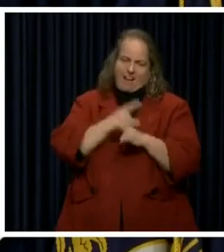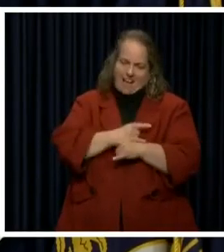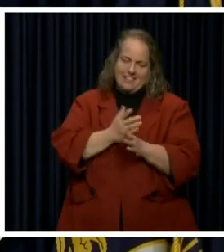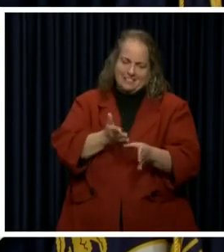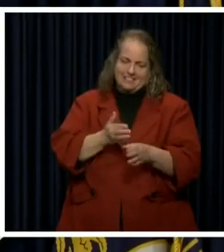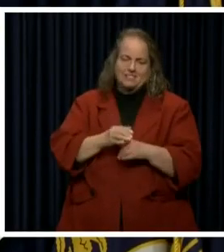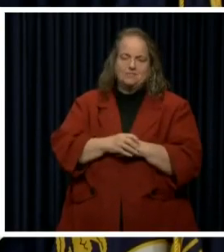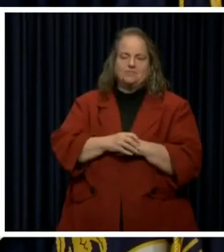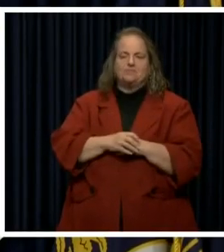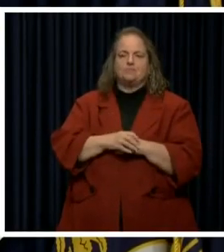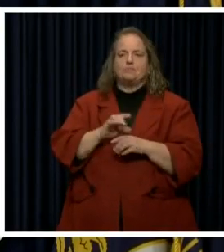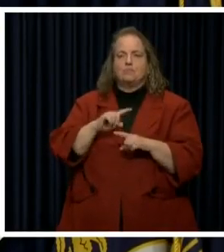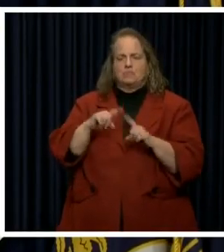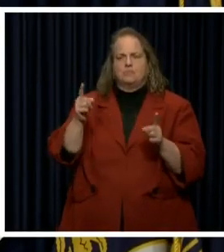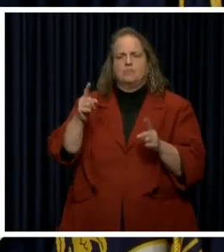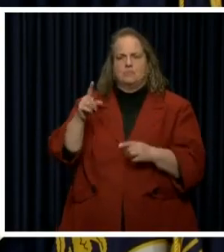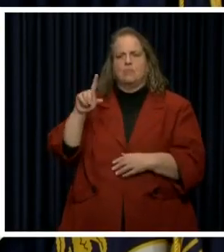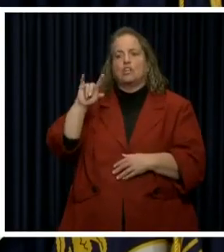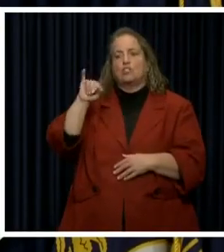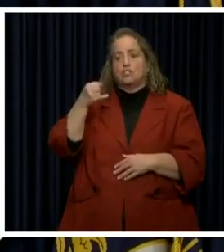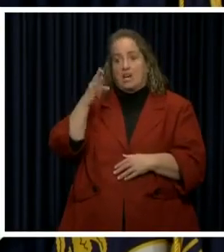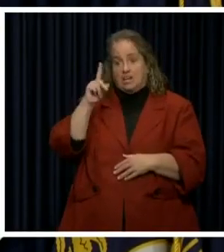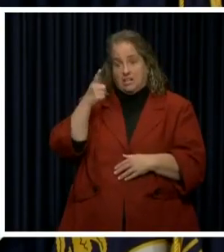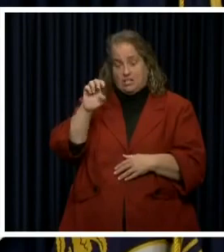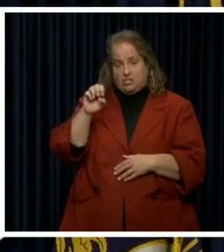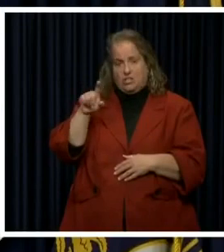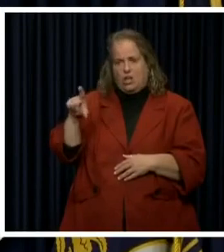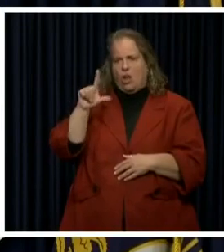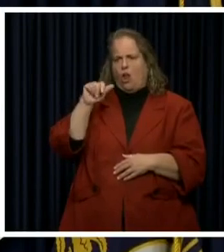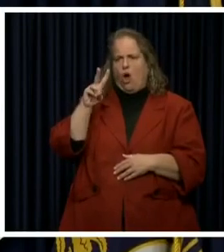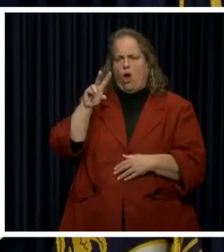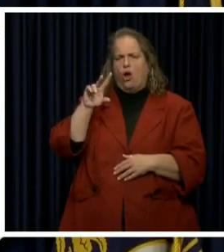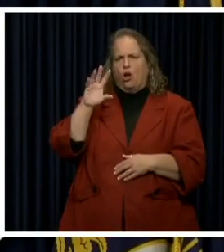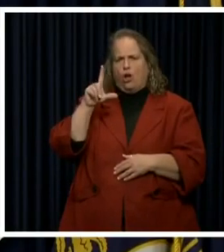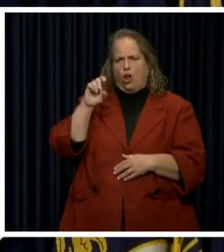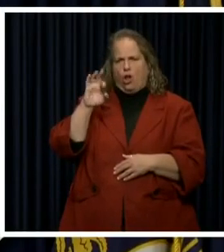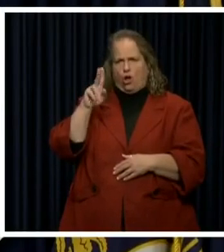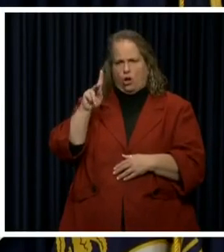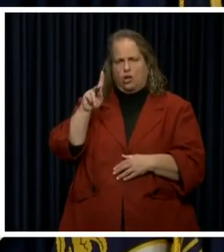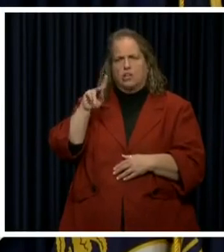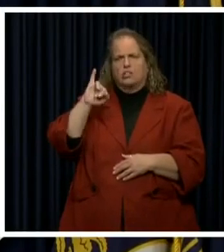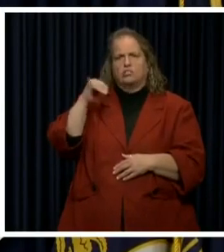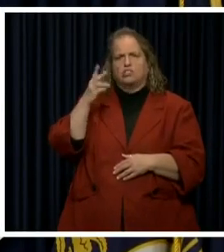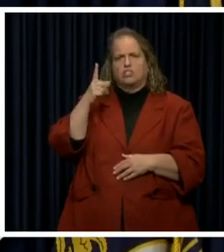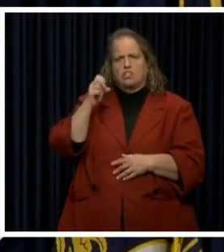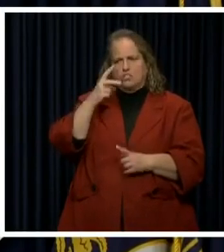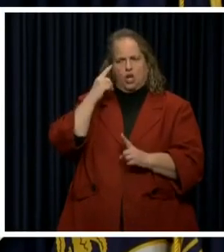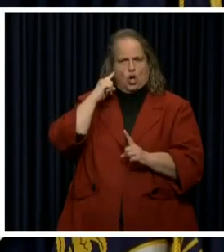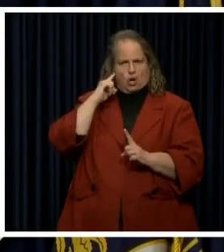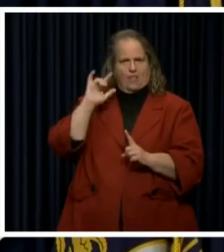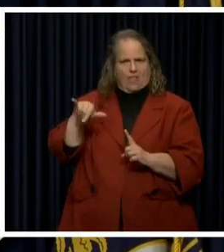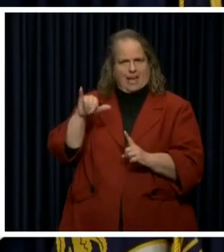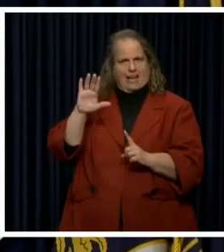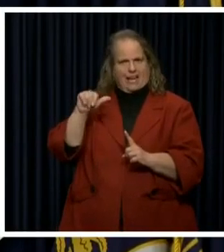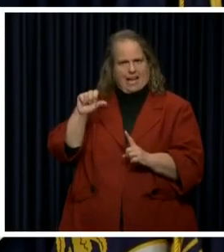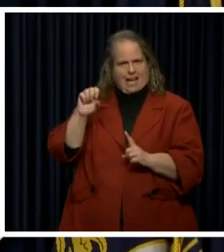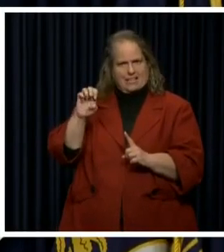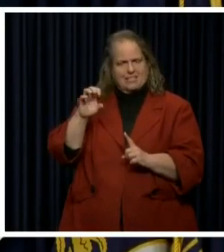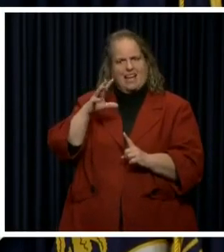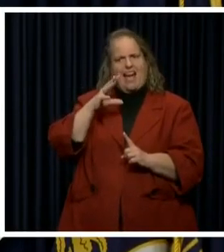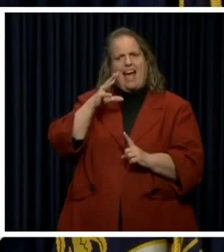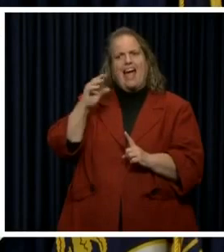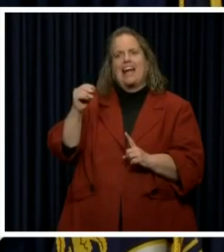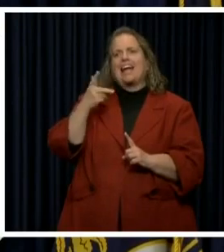case, and the judge also swore him into office here. Shouldn't one or the other not